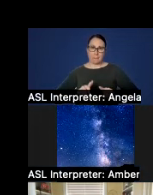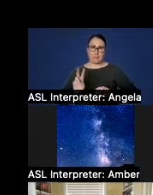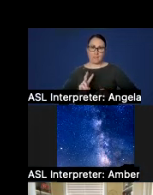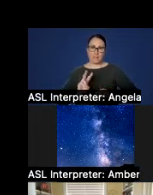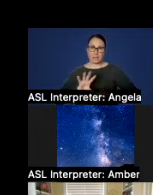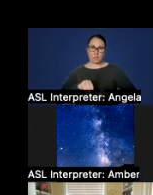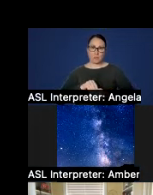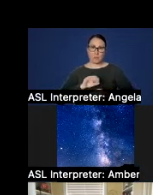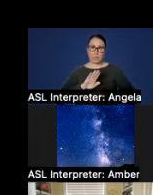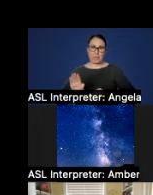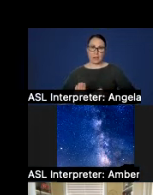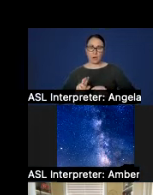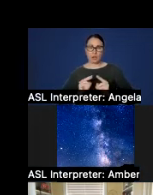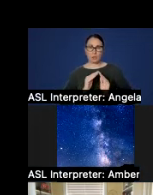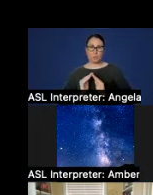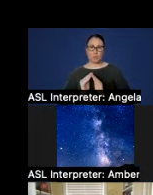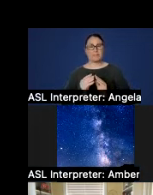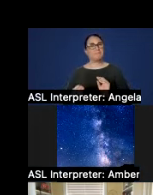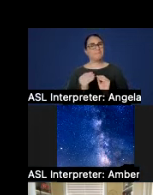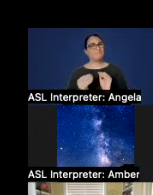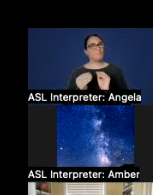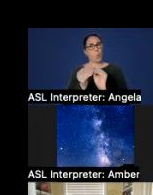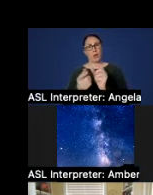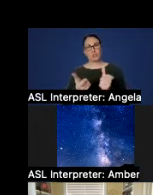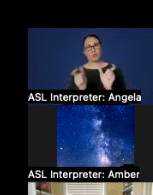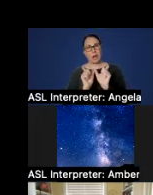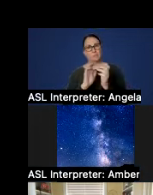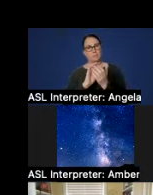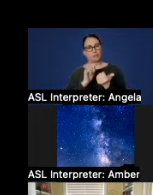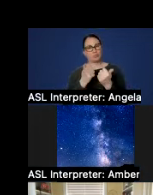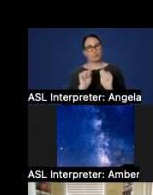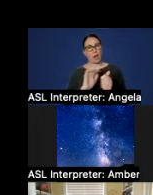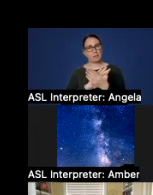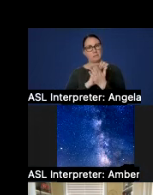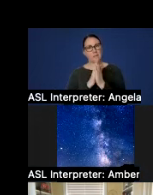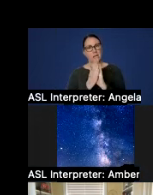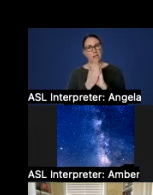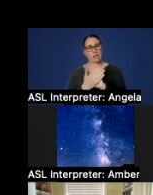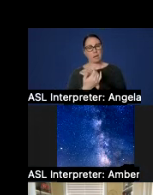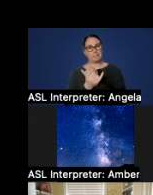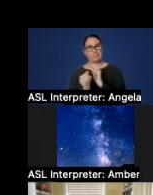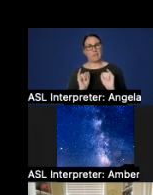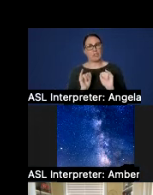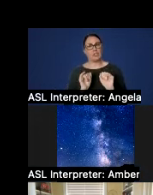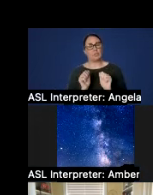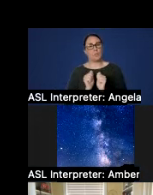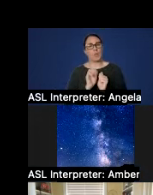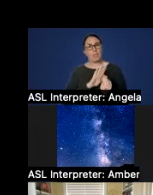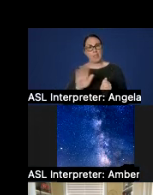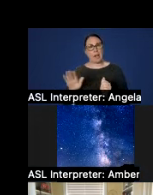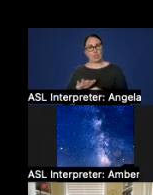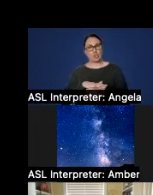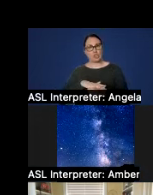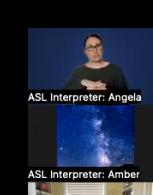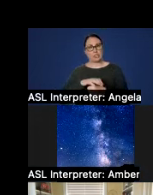community. And more tribes are trying to become sovereignty with their jurisdiction so that they can protect the